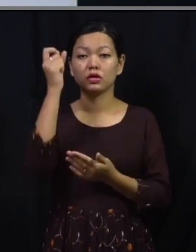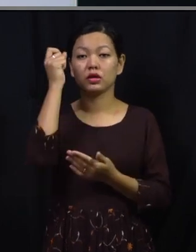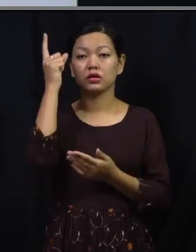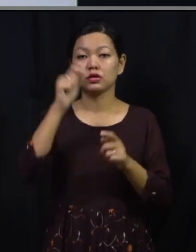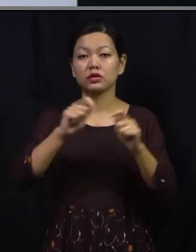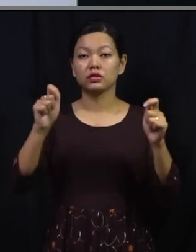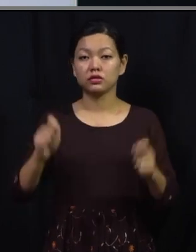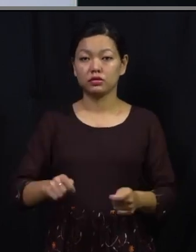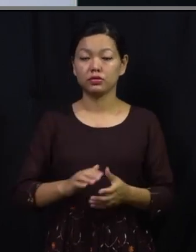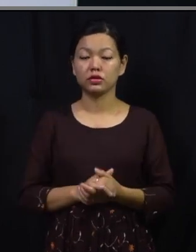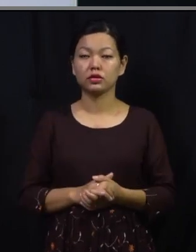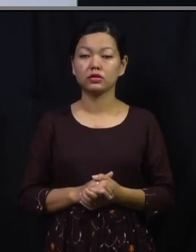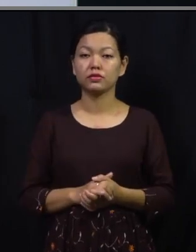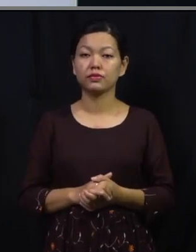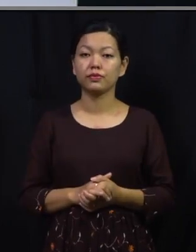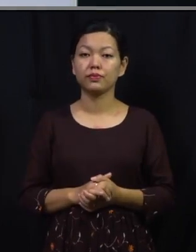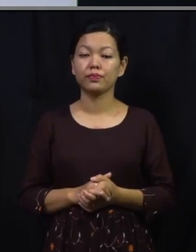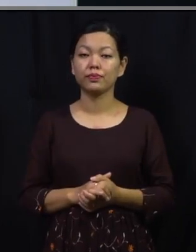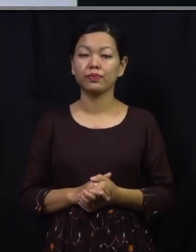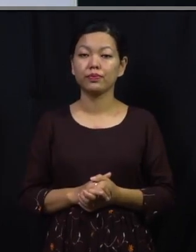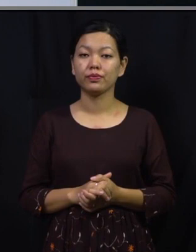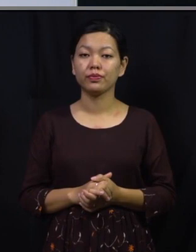way, then that is known as accountancy.